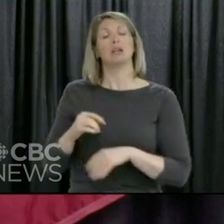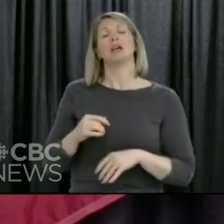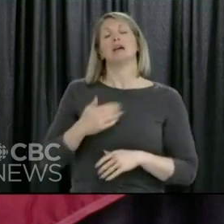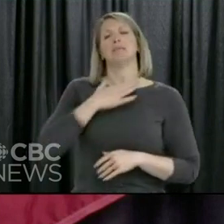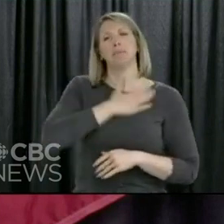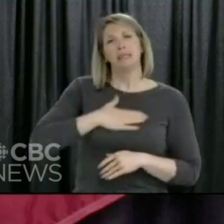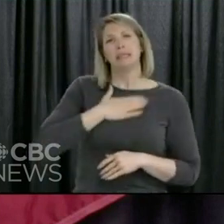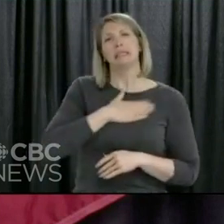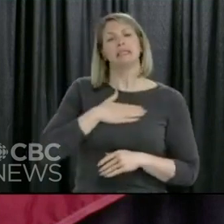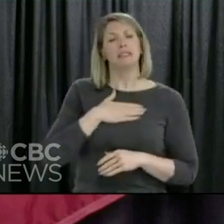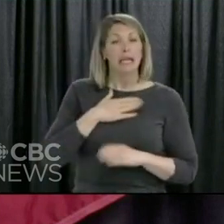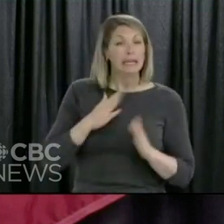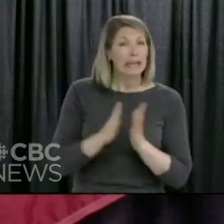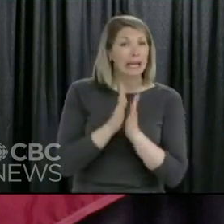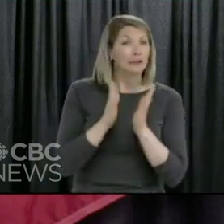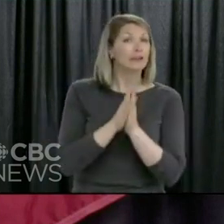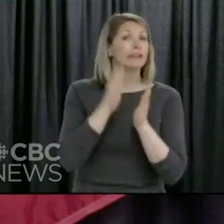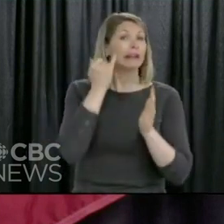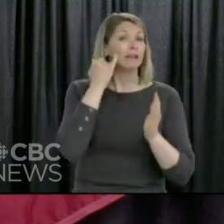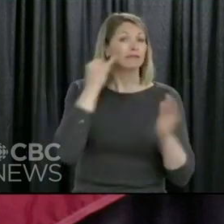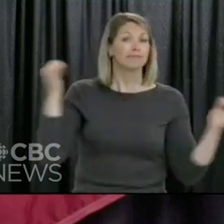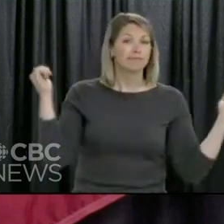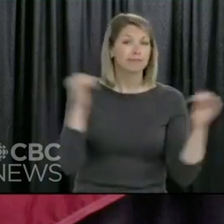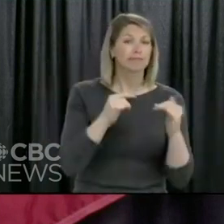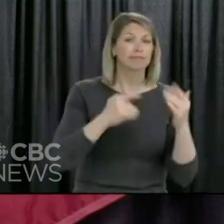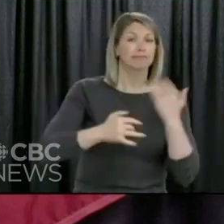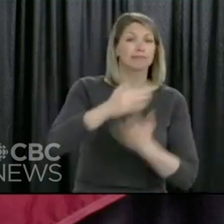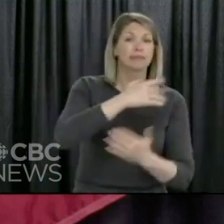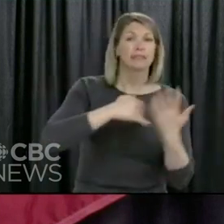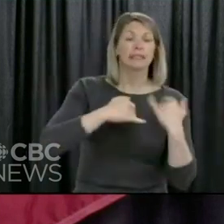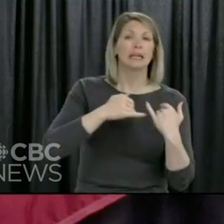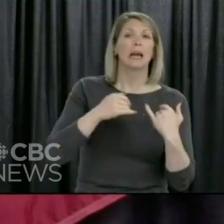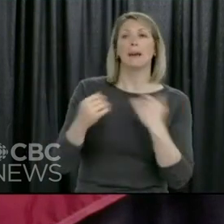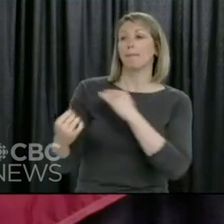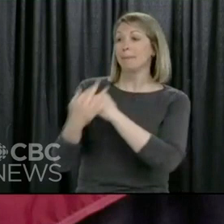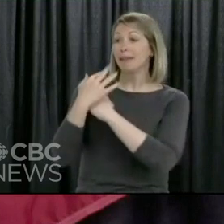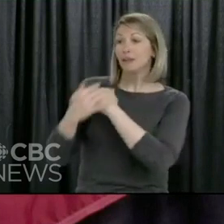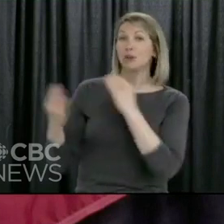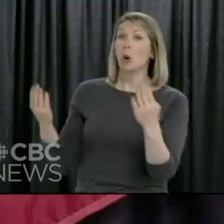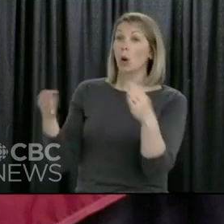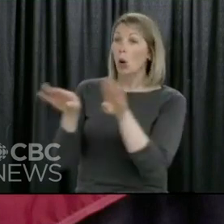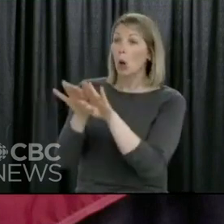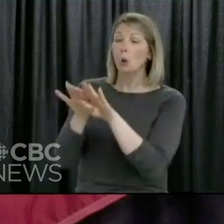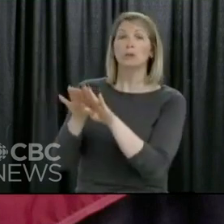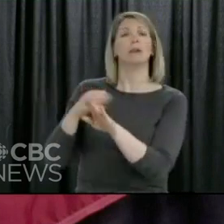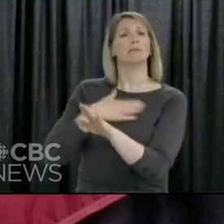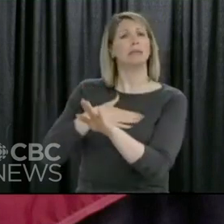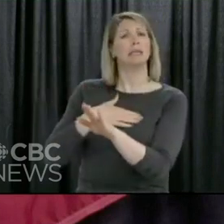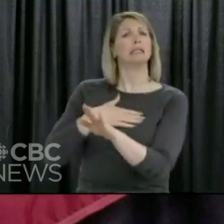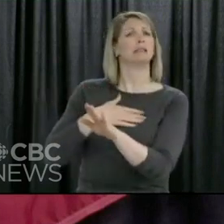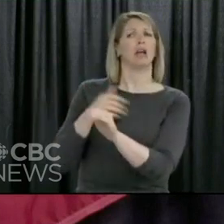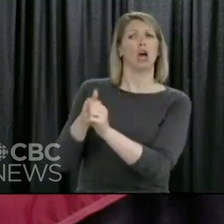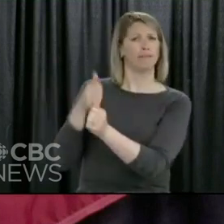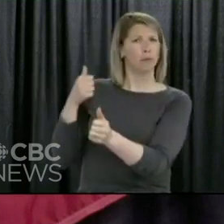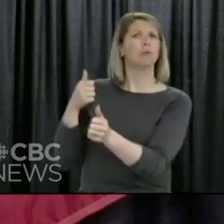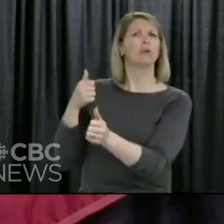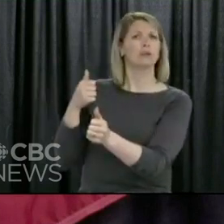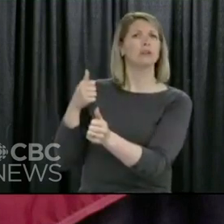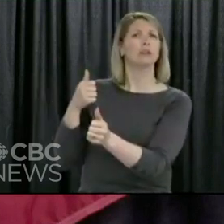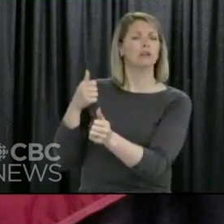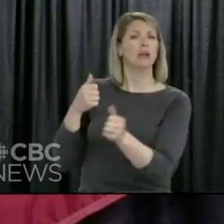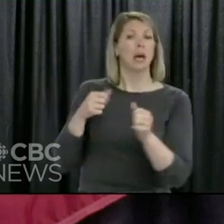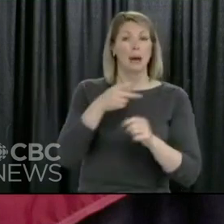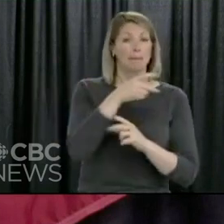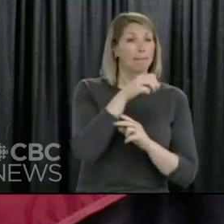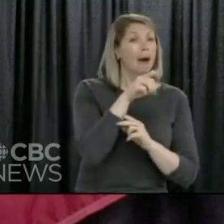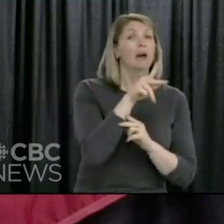areas are closed and not open for public access, stay away from those. Stay away from those until we get to the appropriate place within the